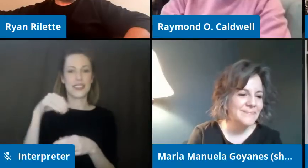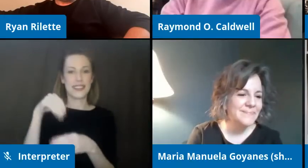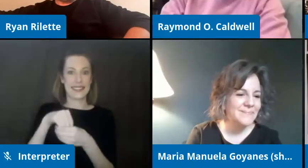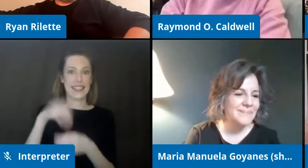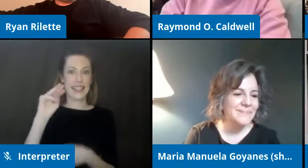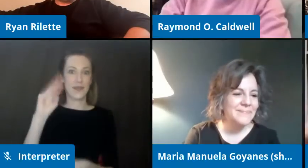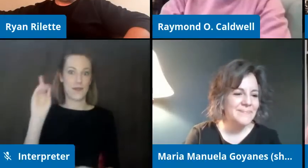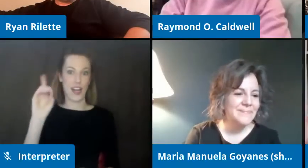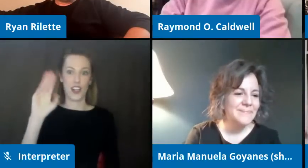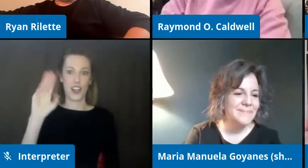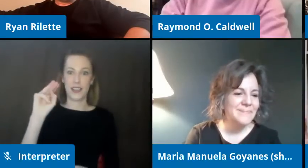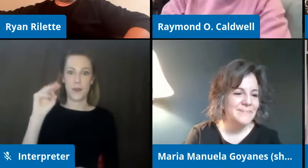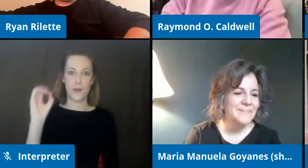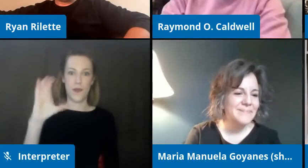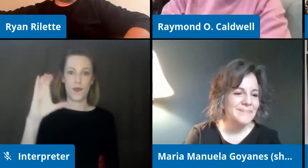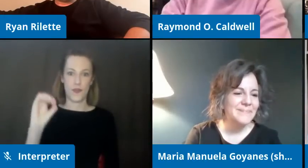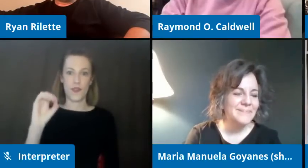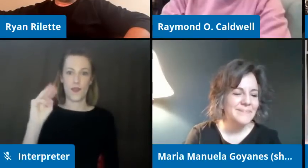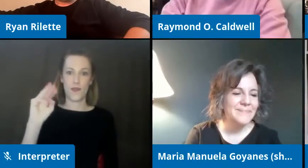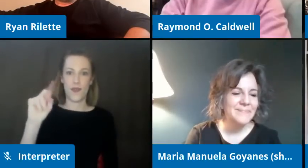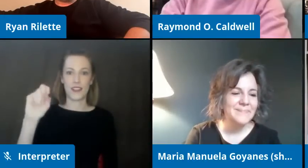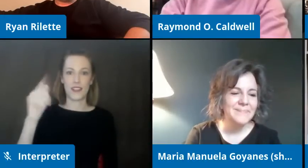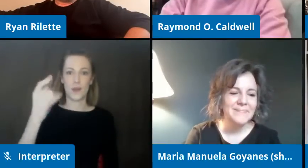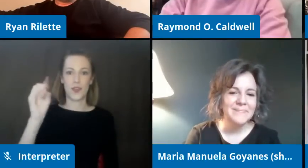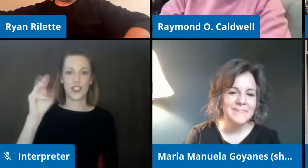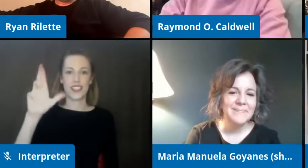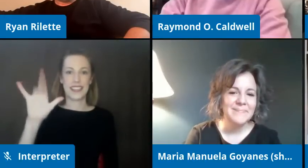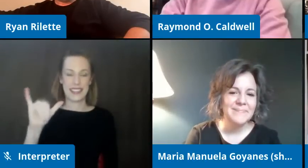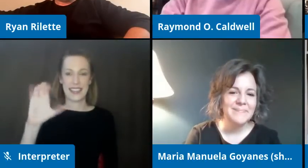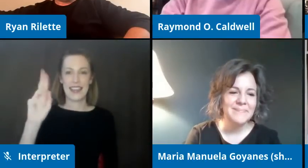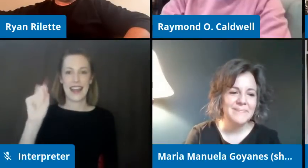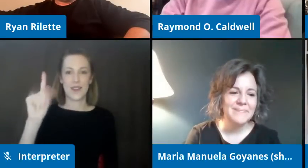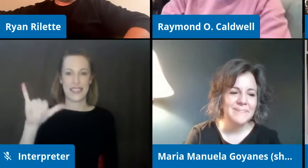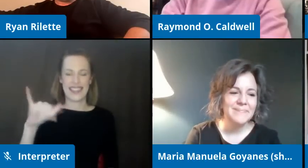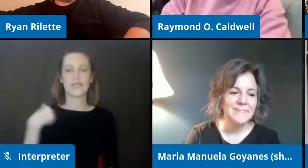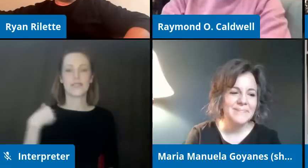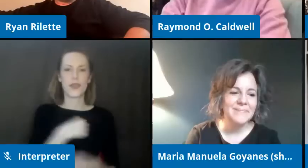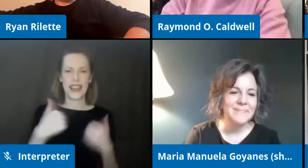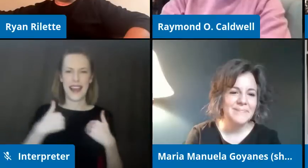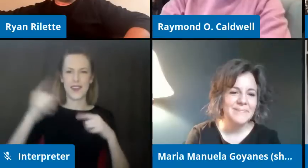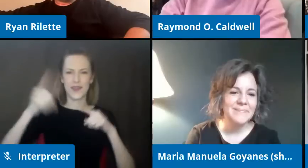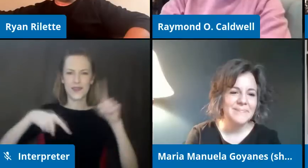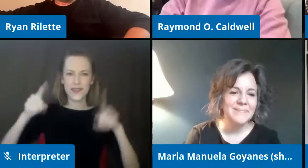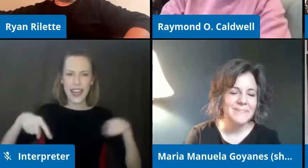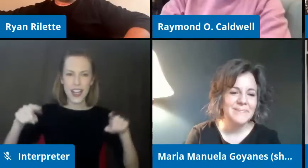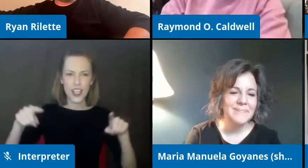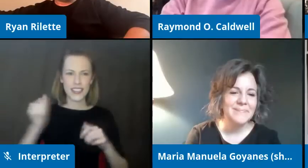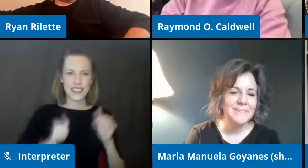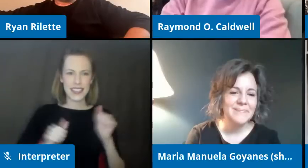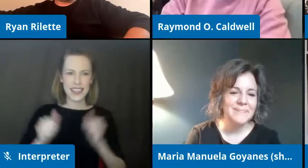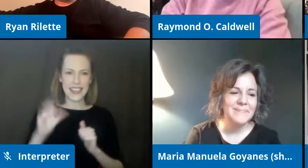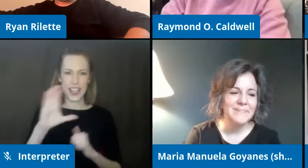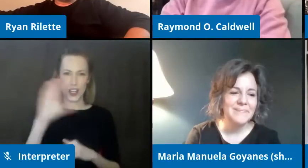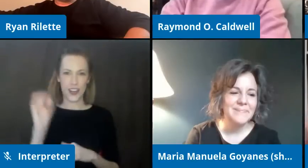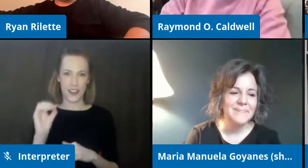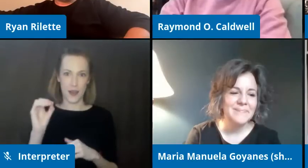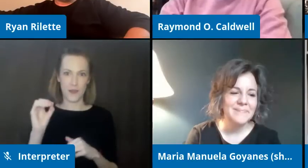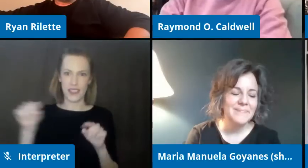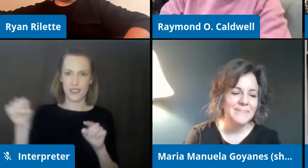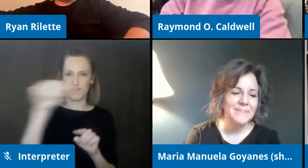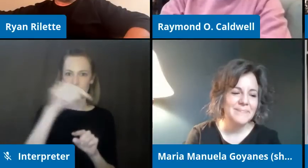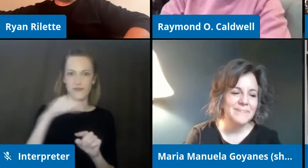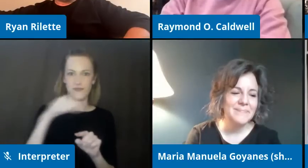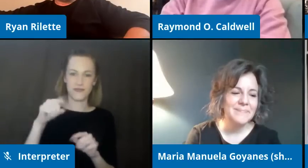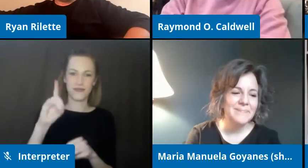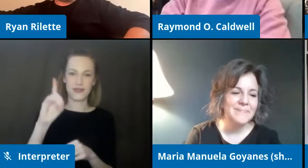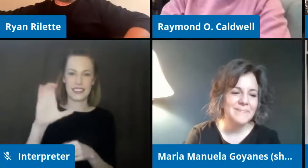good cross-section of different kinds of theater companies throughout the D.C., Maryland, and Virginia area. And with Peter Marks, the chief